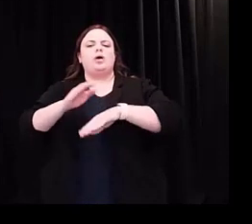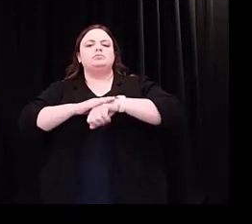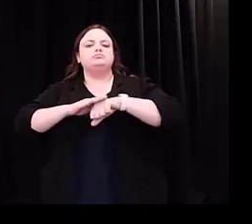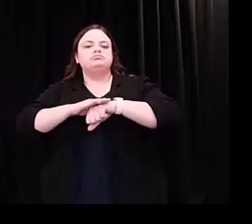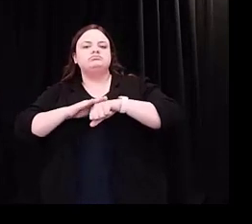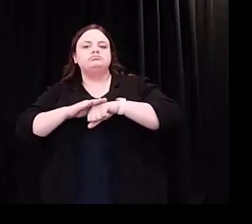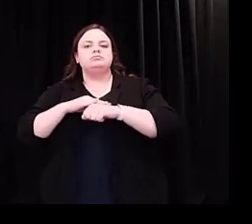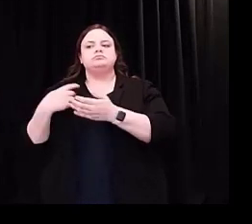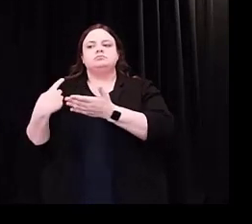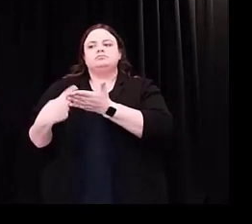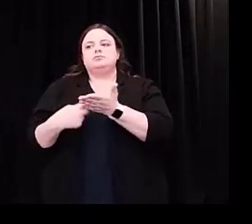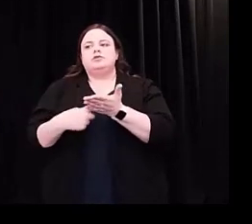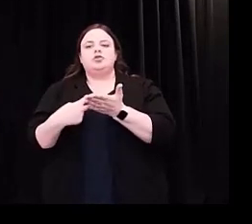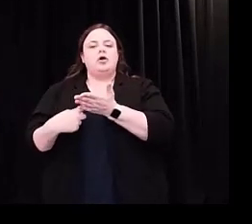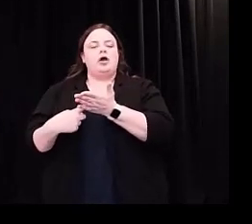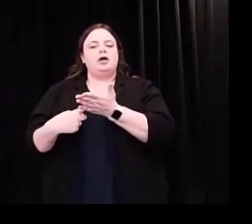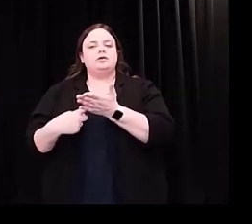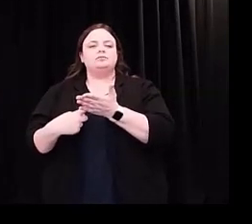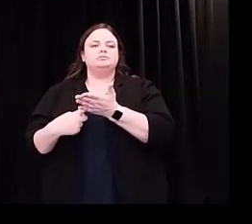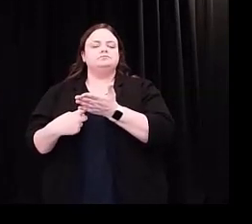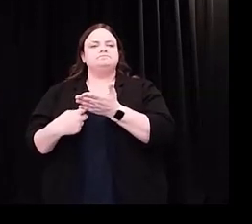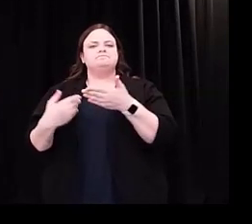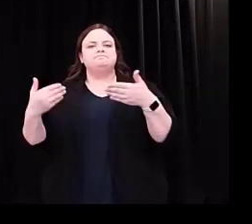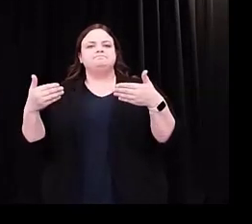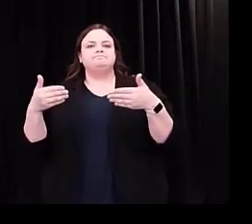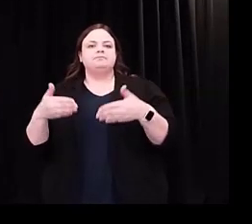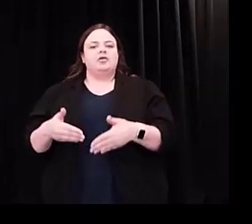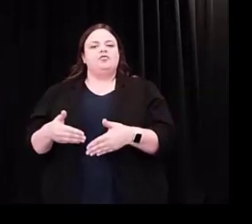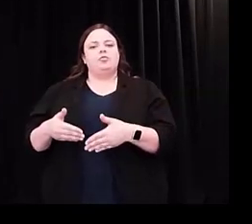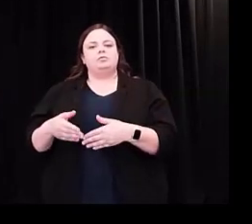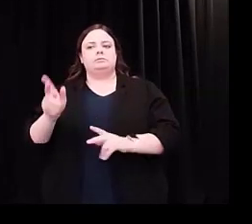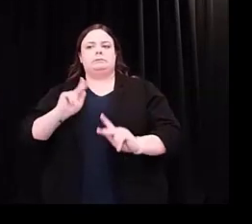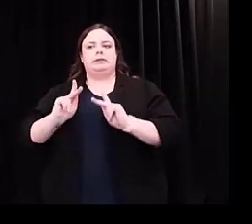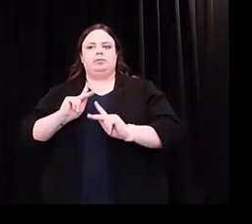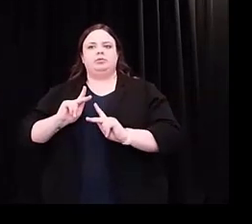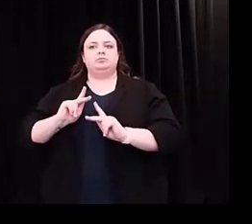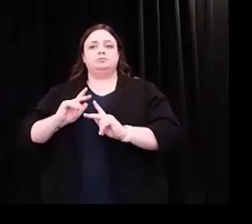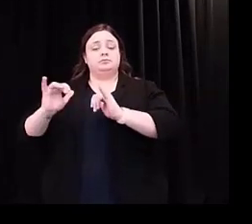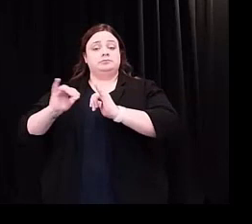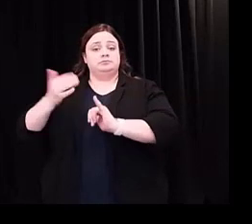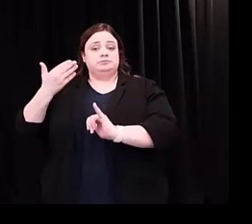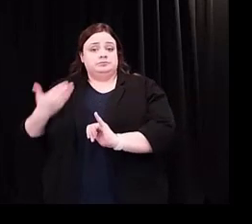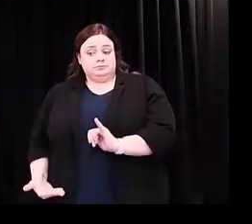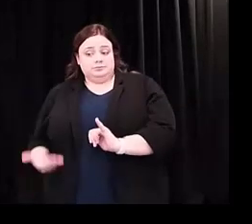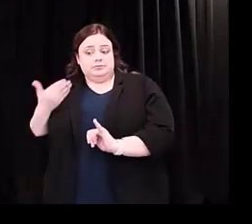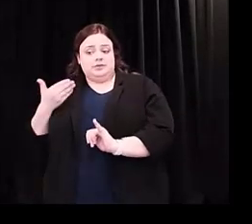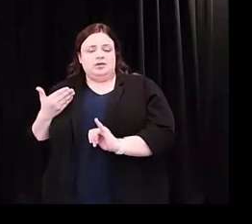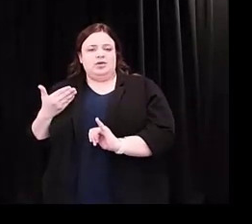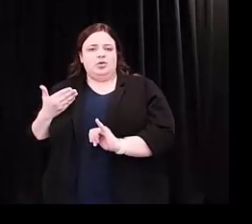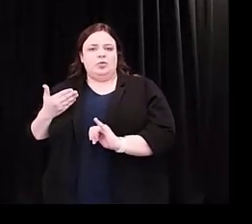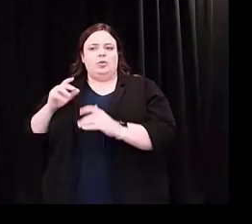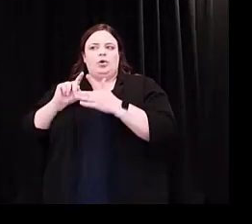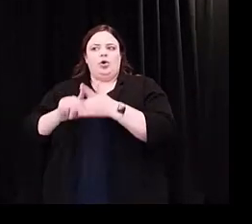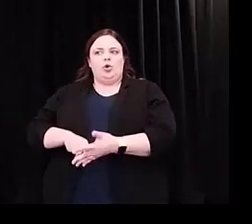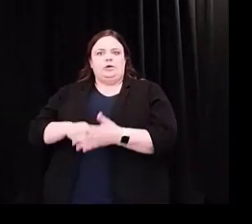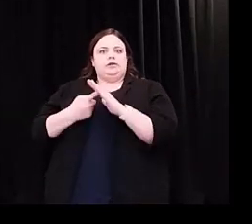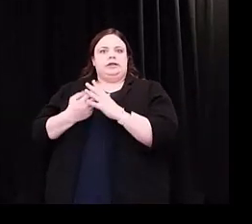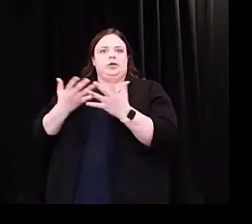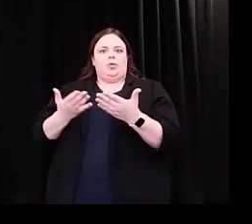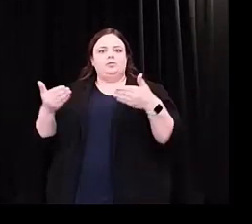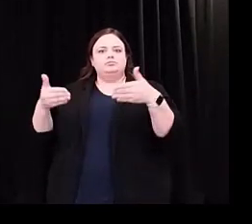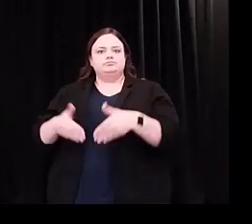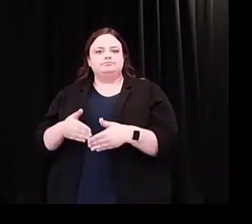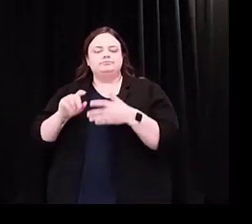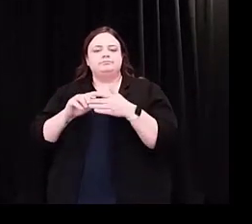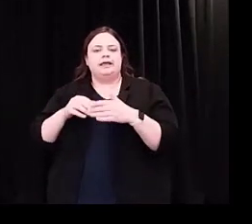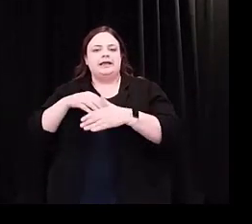talk a little bit more about maybe folks like me who early on in the career wanted to do accessibility, wanted